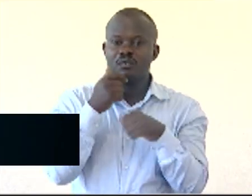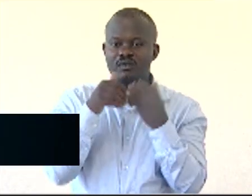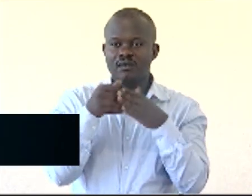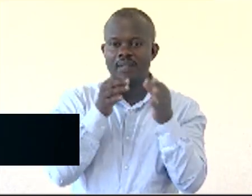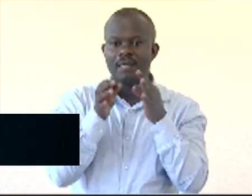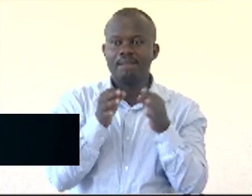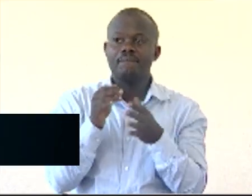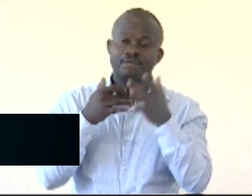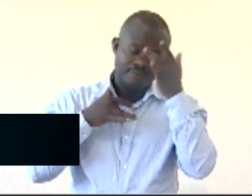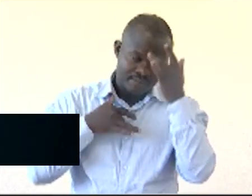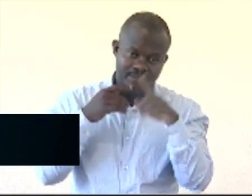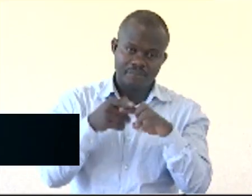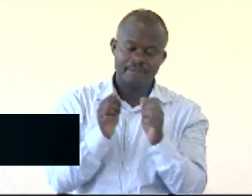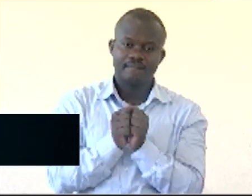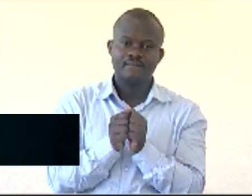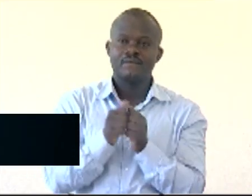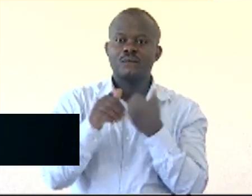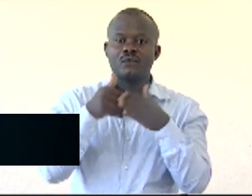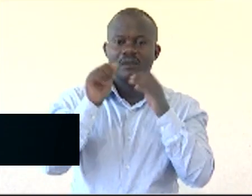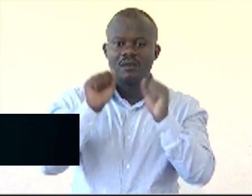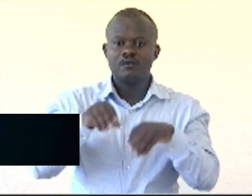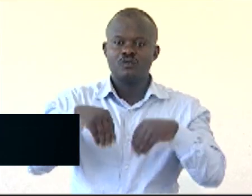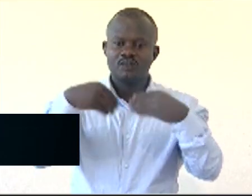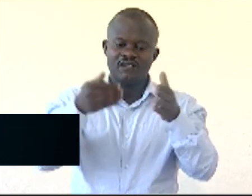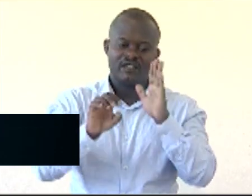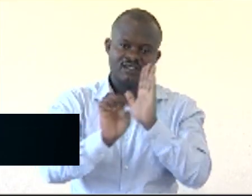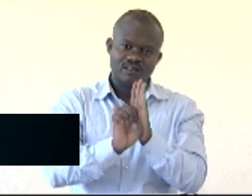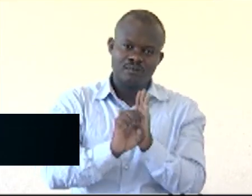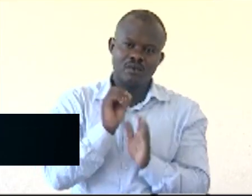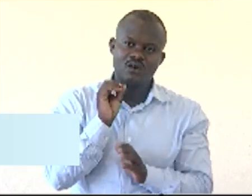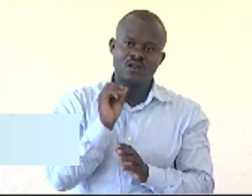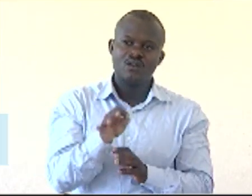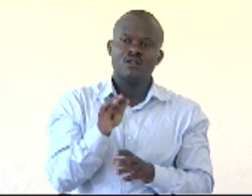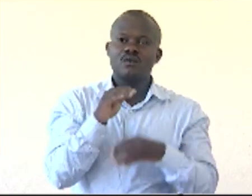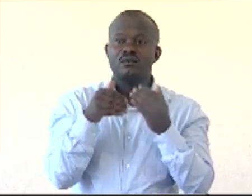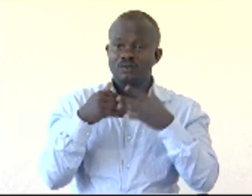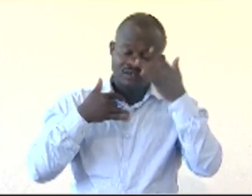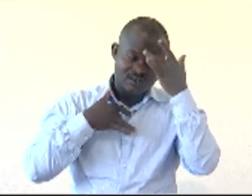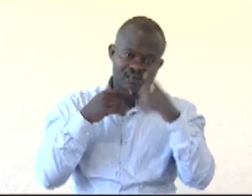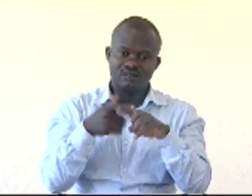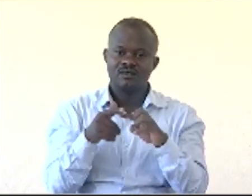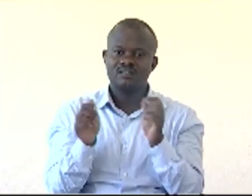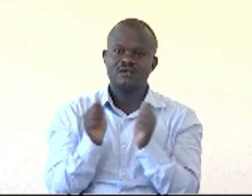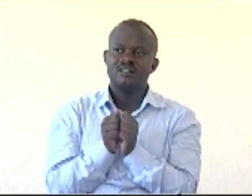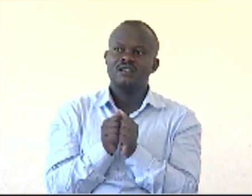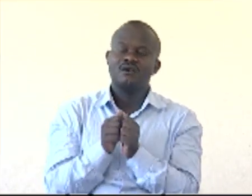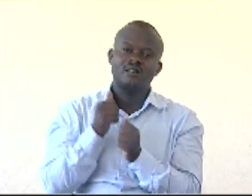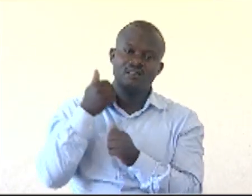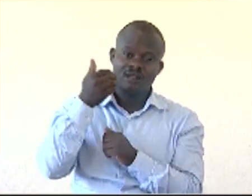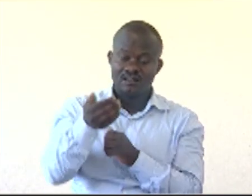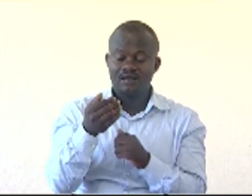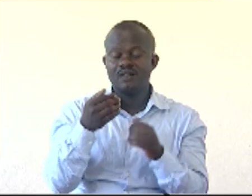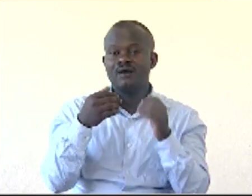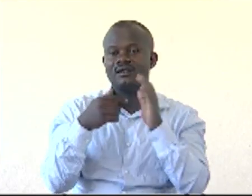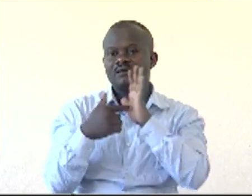an infectious disease. You are able to give examples of infectious diseases, their signs and